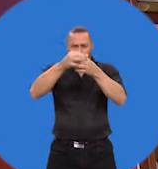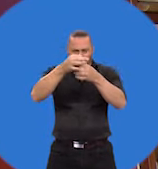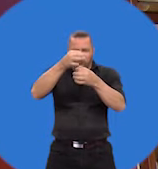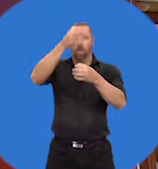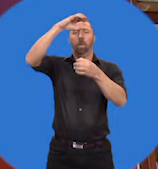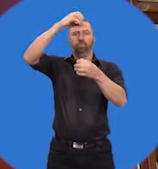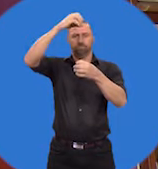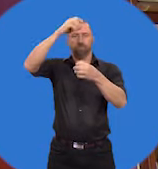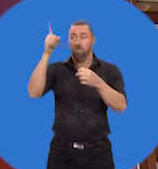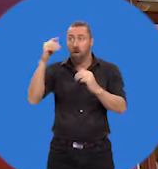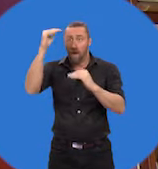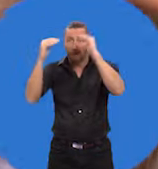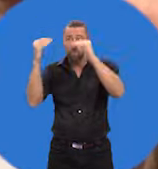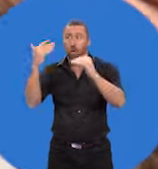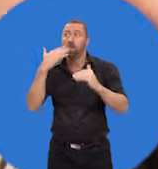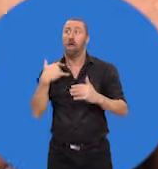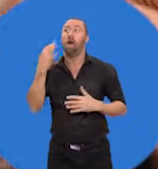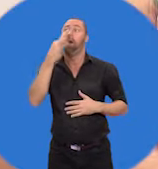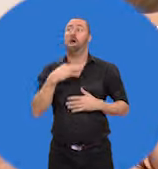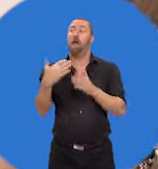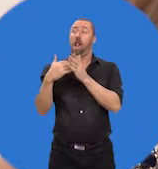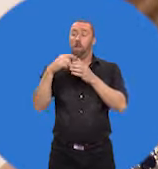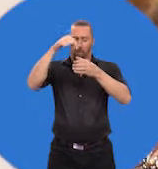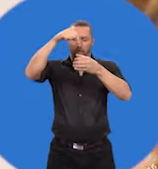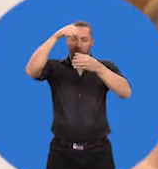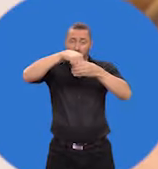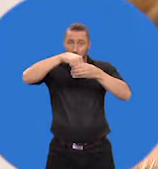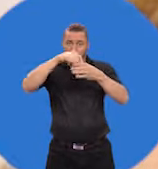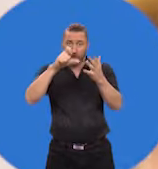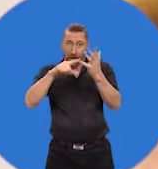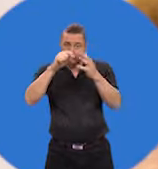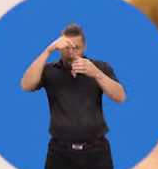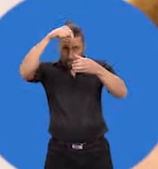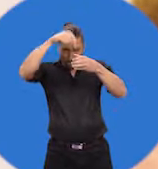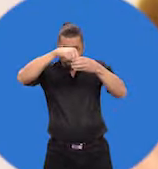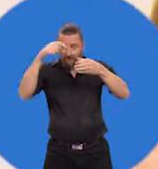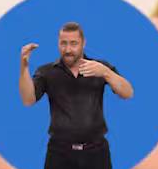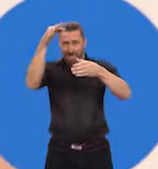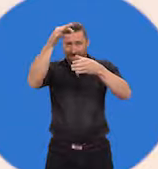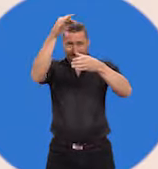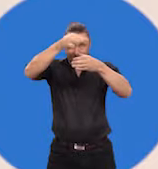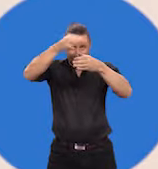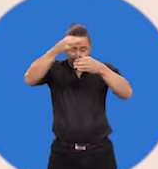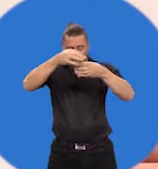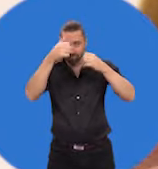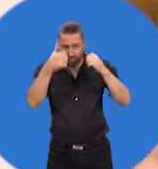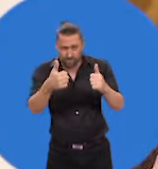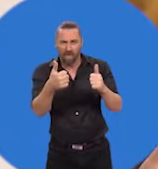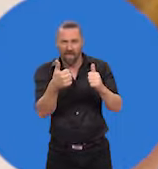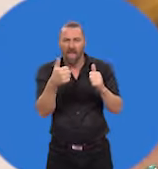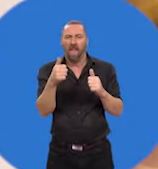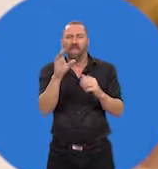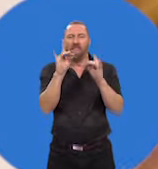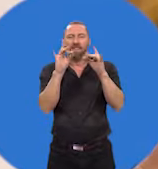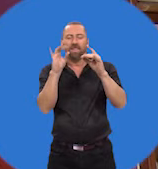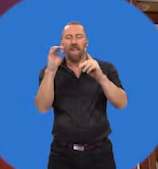grown-up to help us make a hole at the top. Then we're going to stick our chenille stick through, like so, and then add on a pom-pom with a bit